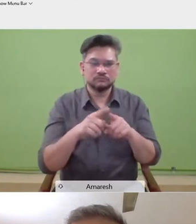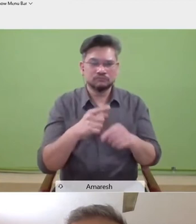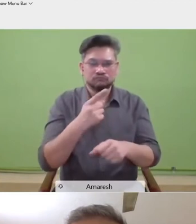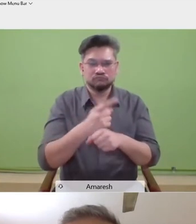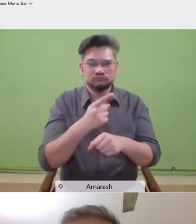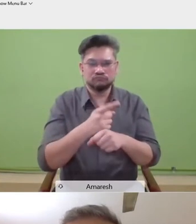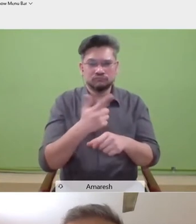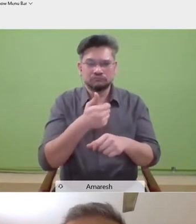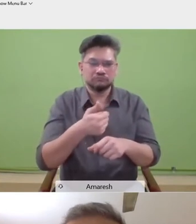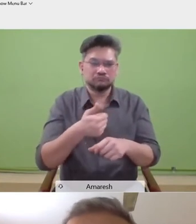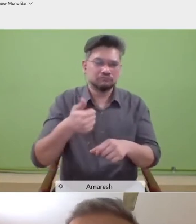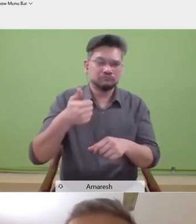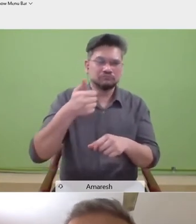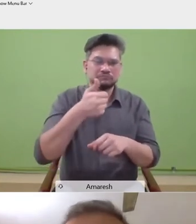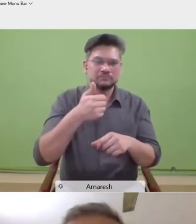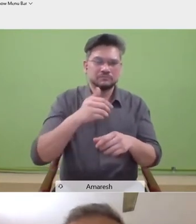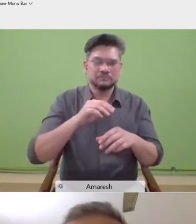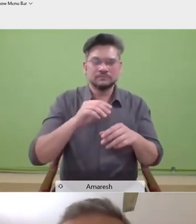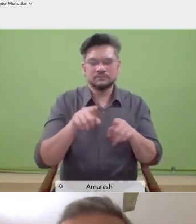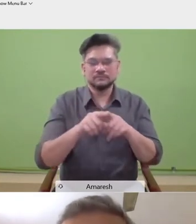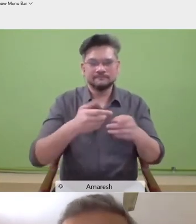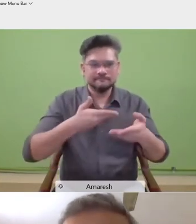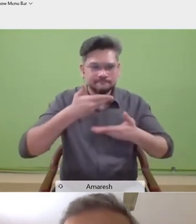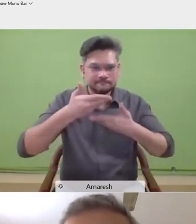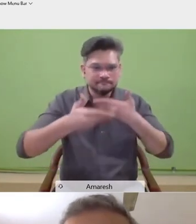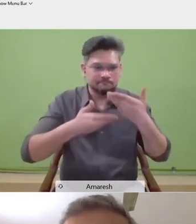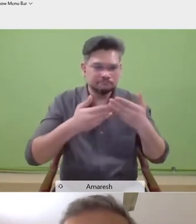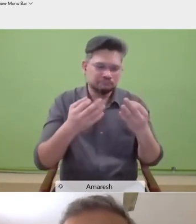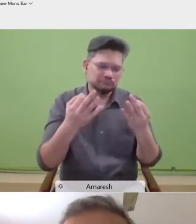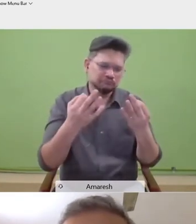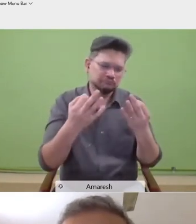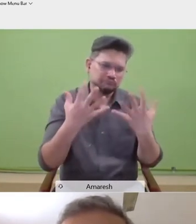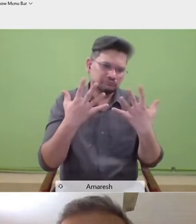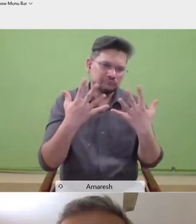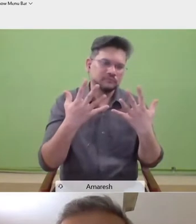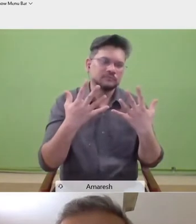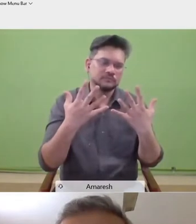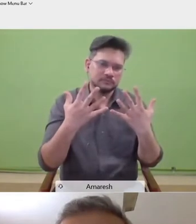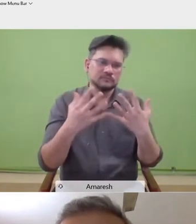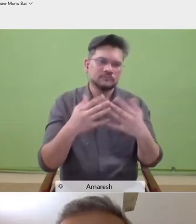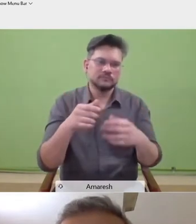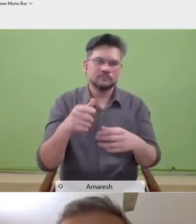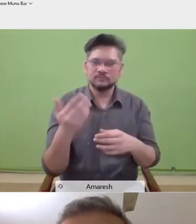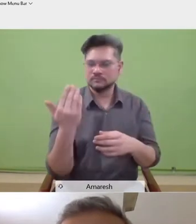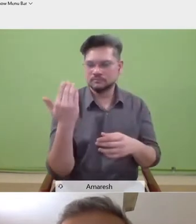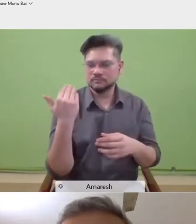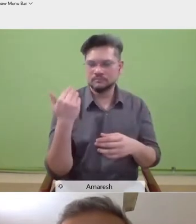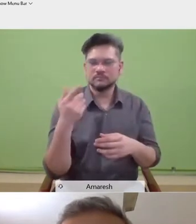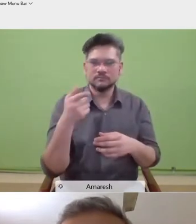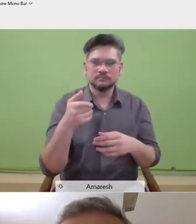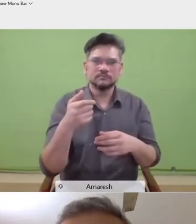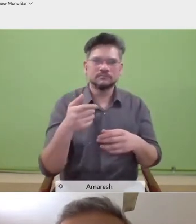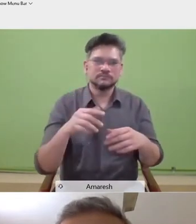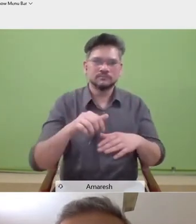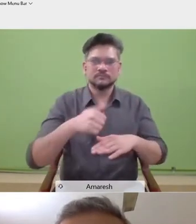he has a new innumerable publications recently started indian journal of critical disability studies